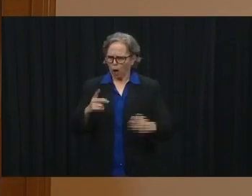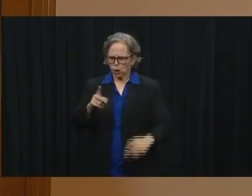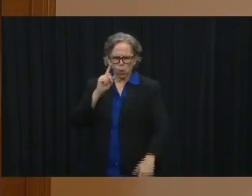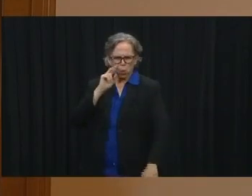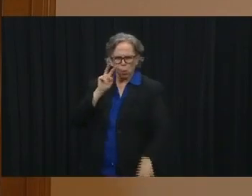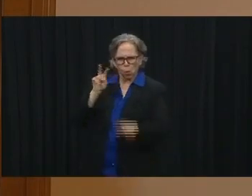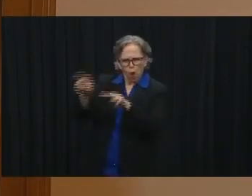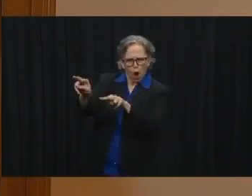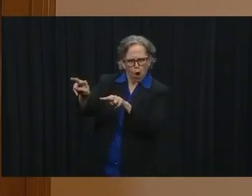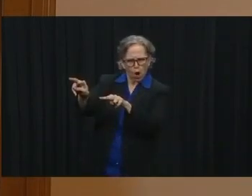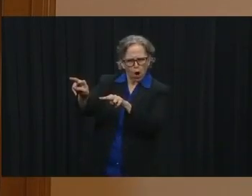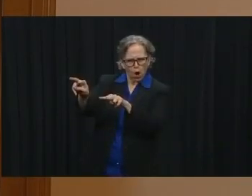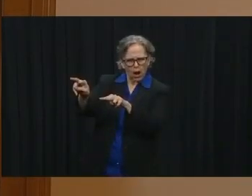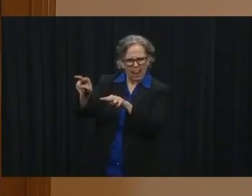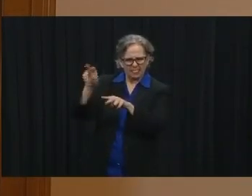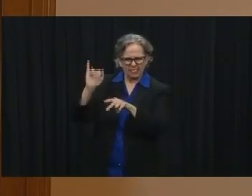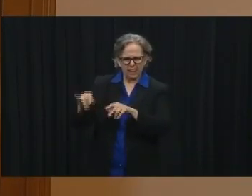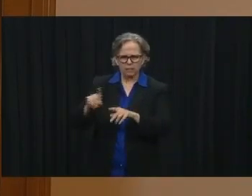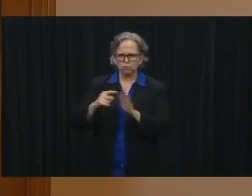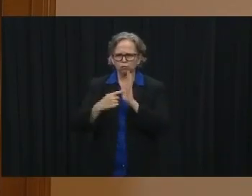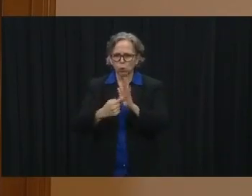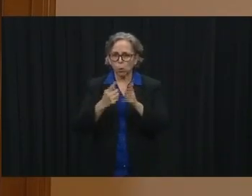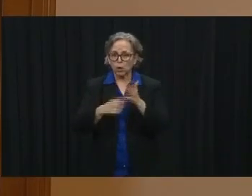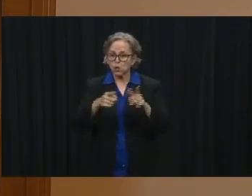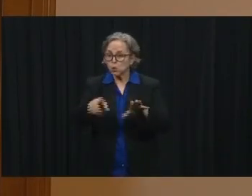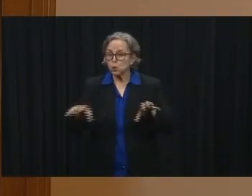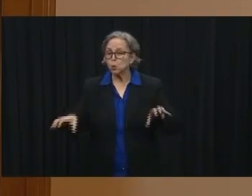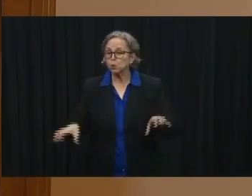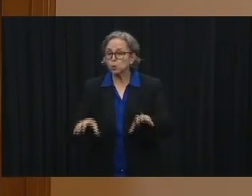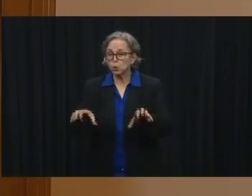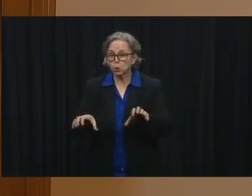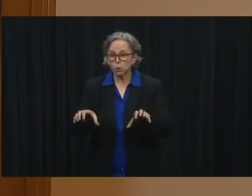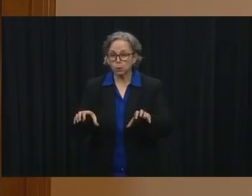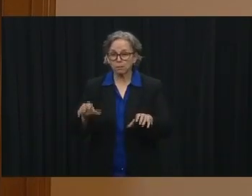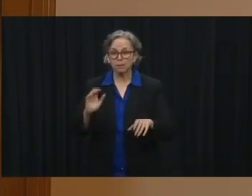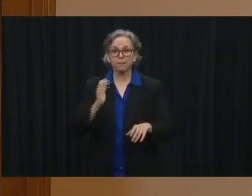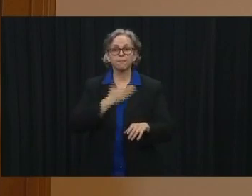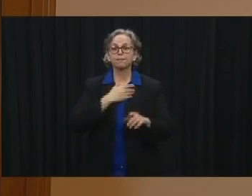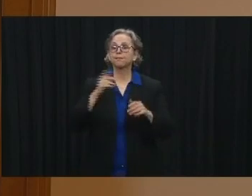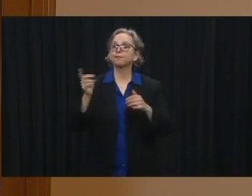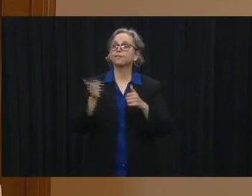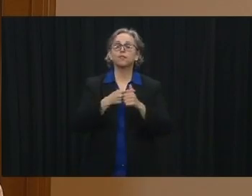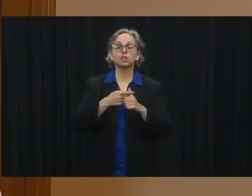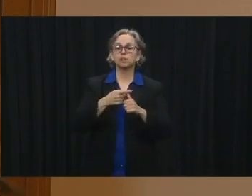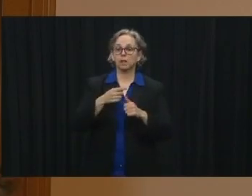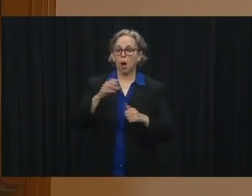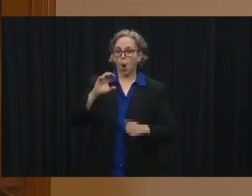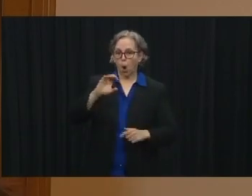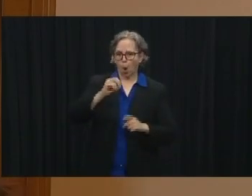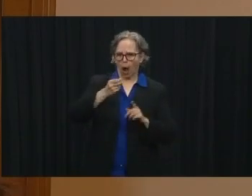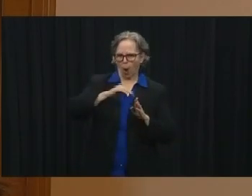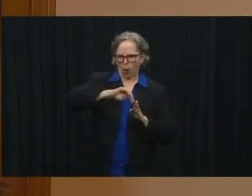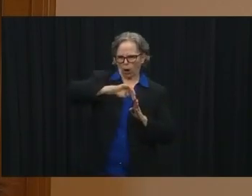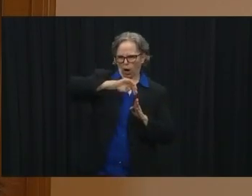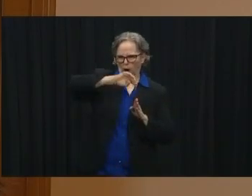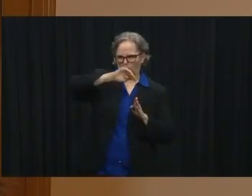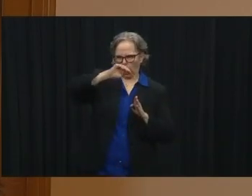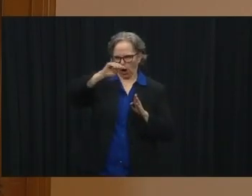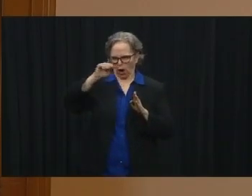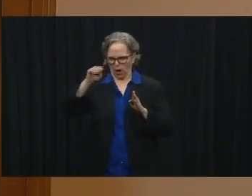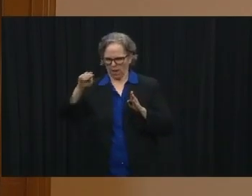what you're doing. This is our first look at Ohio's curves, similar to the curves I've always been showing